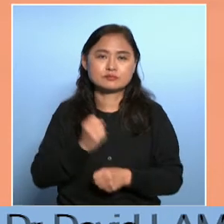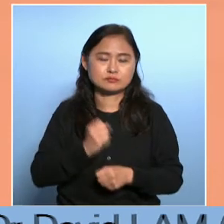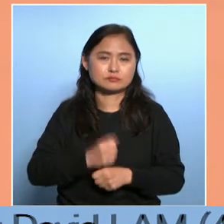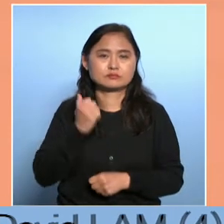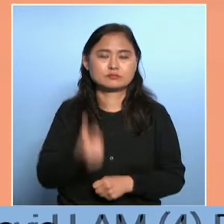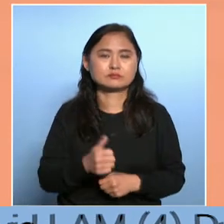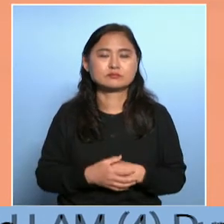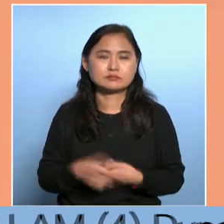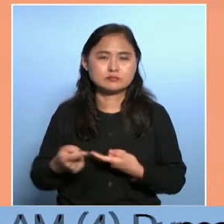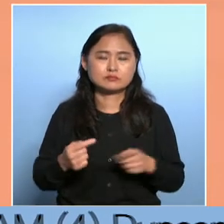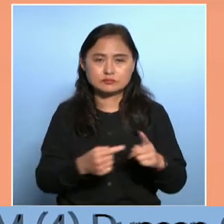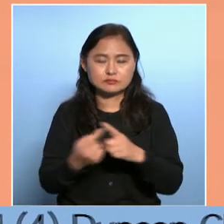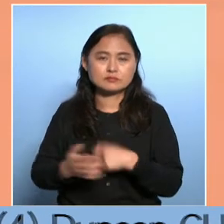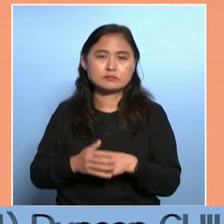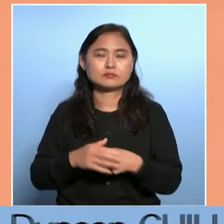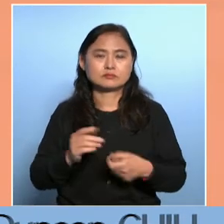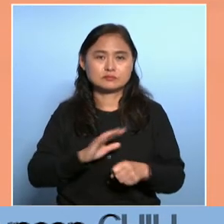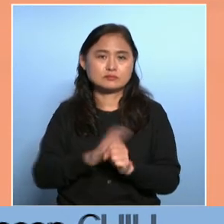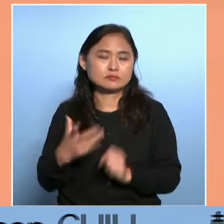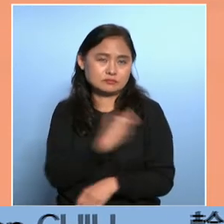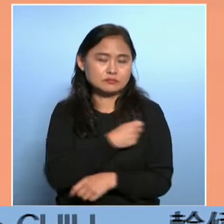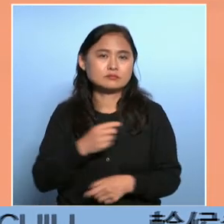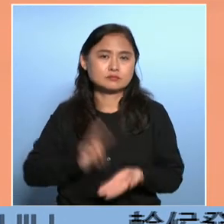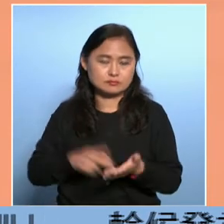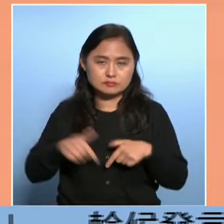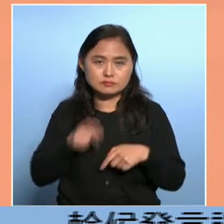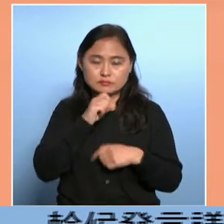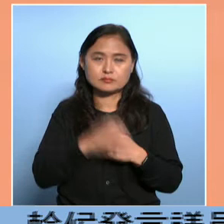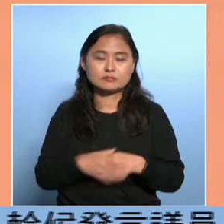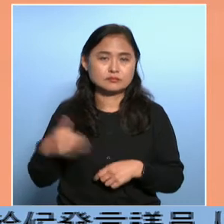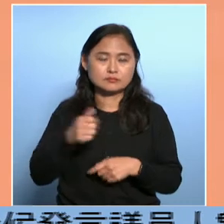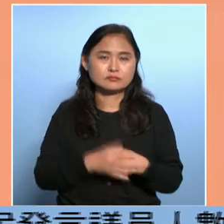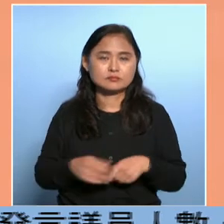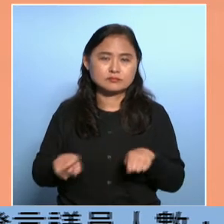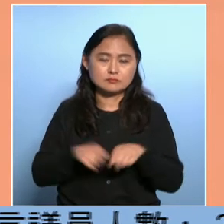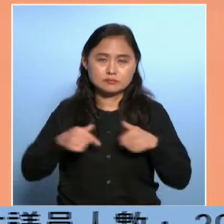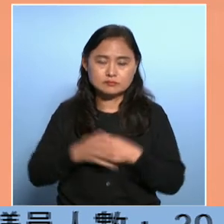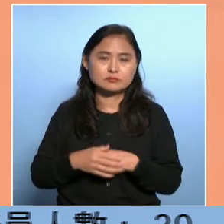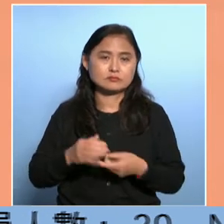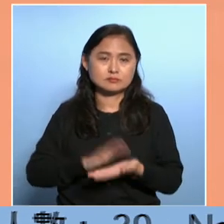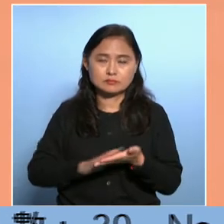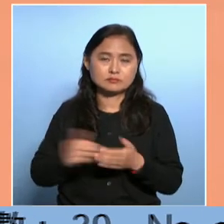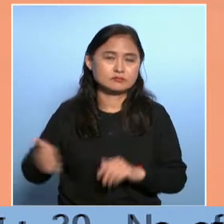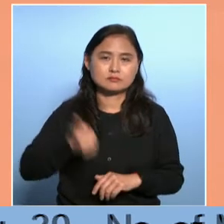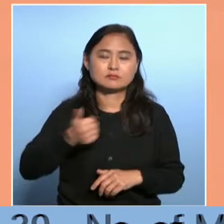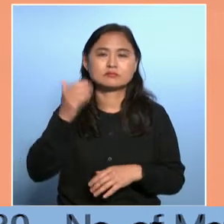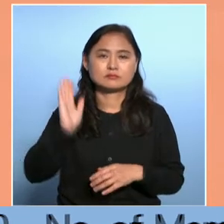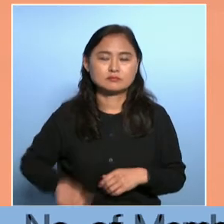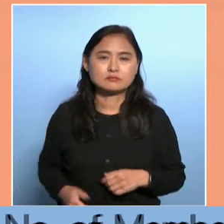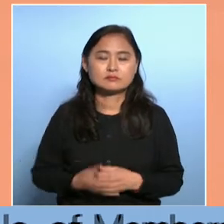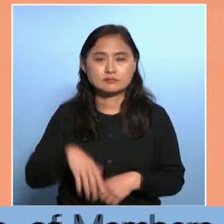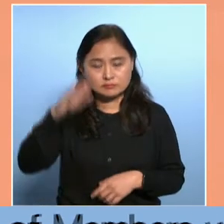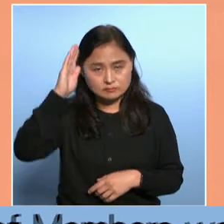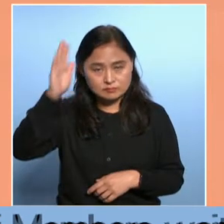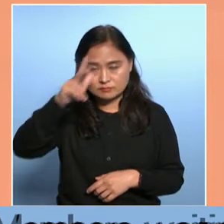working together in this effort. Mr. President, if we stand together and